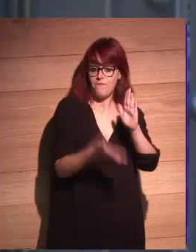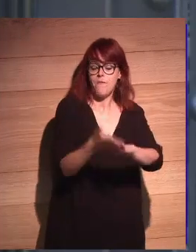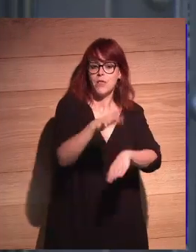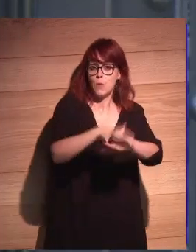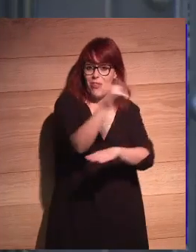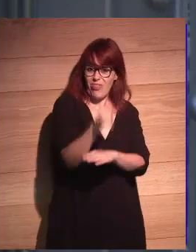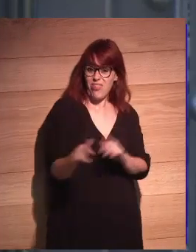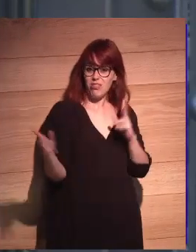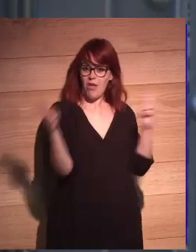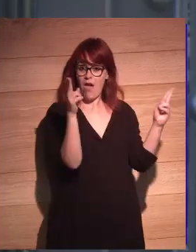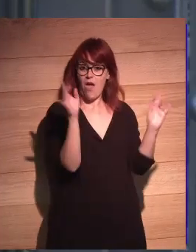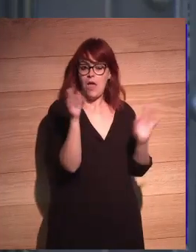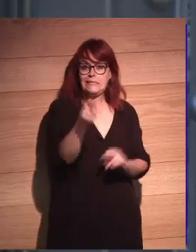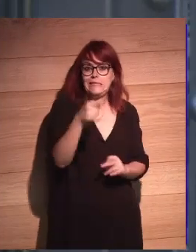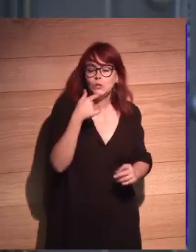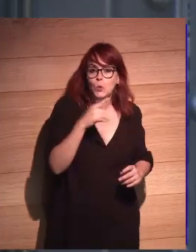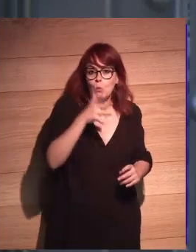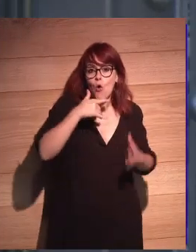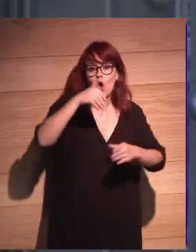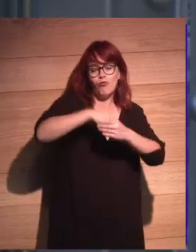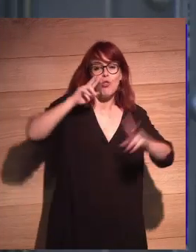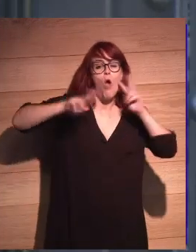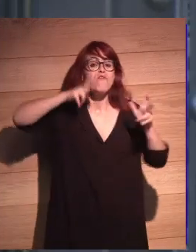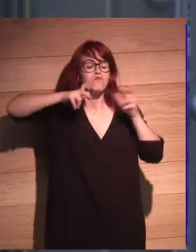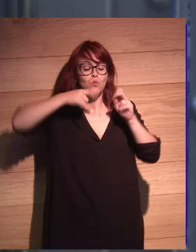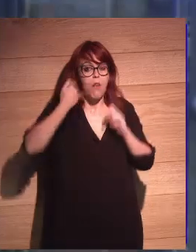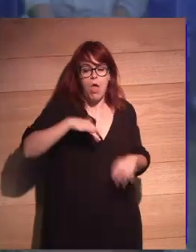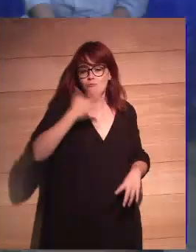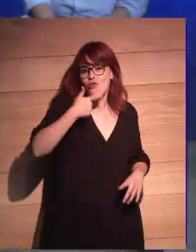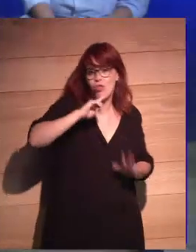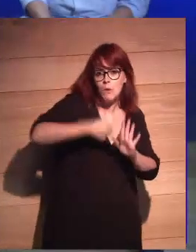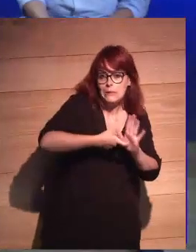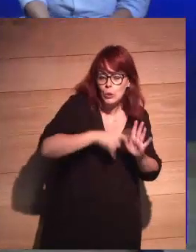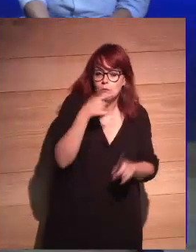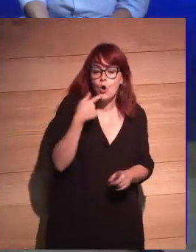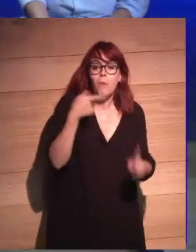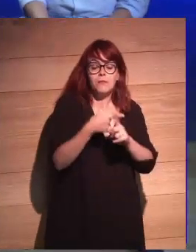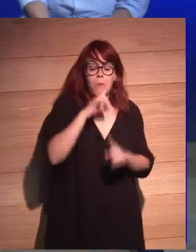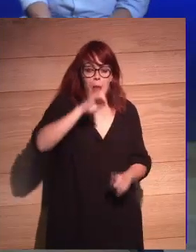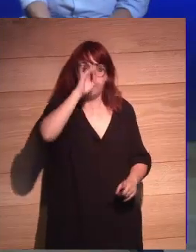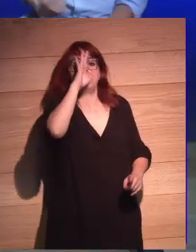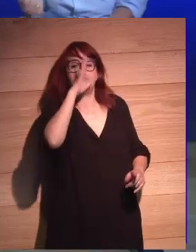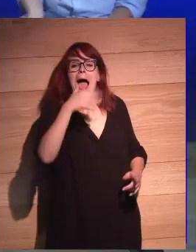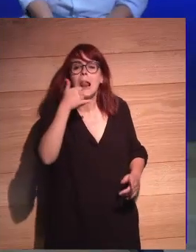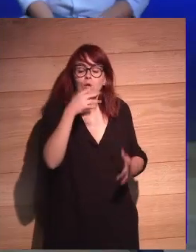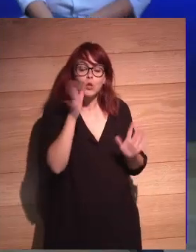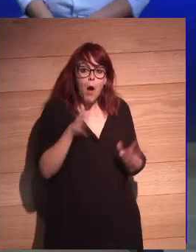be surprised that, that I've seen all AV contents, etc. How do you see